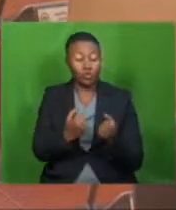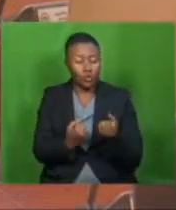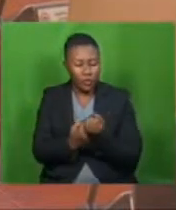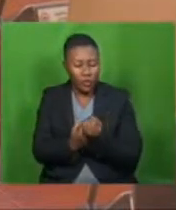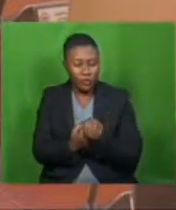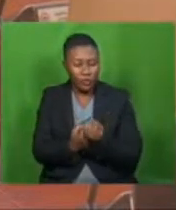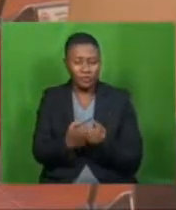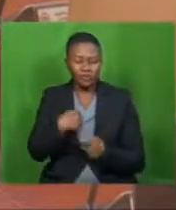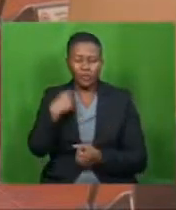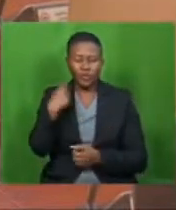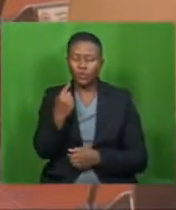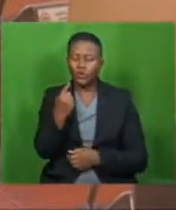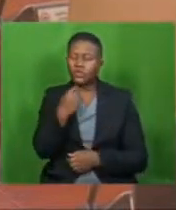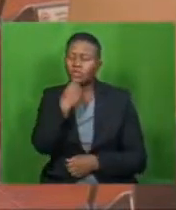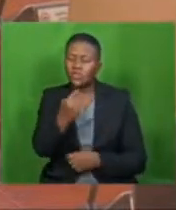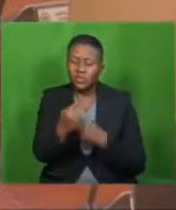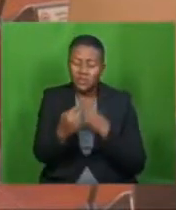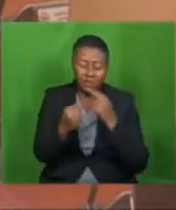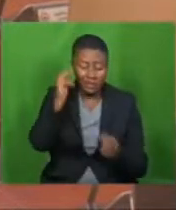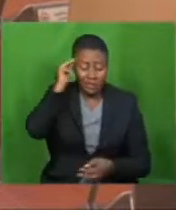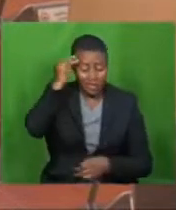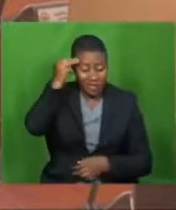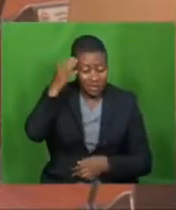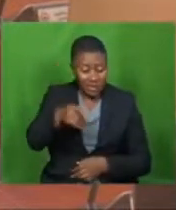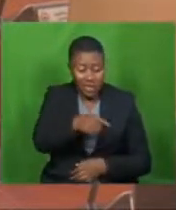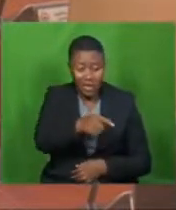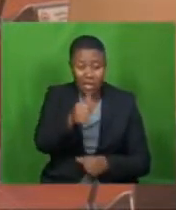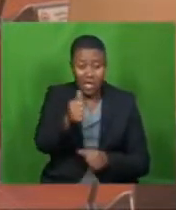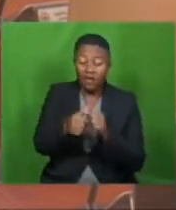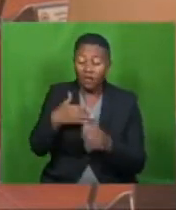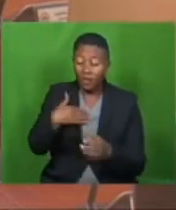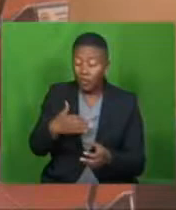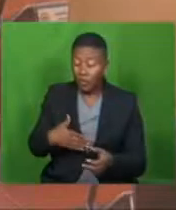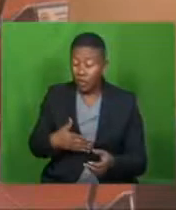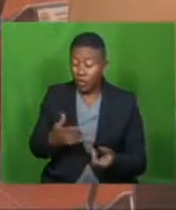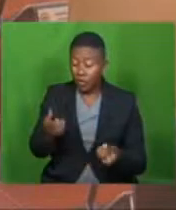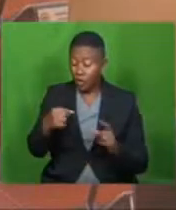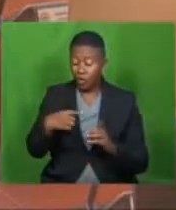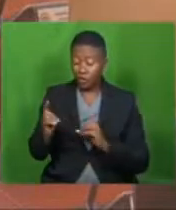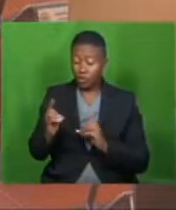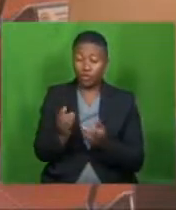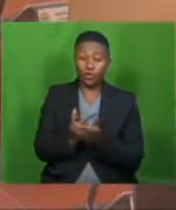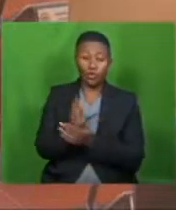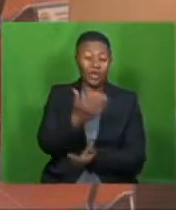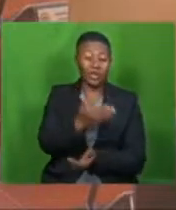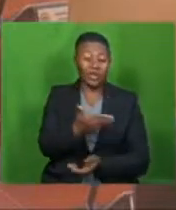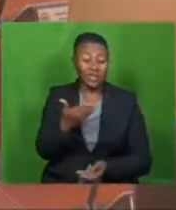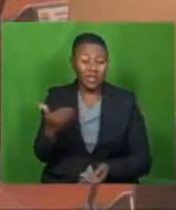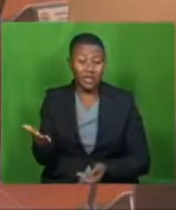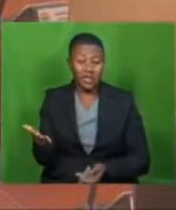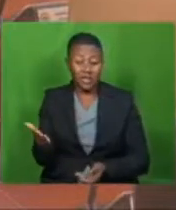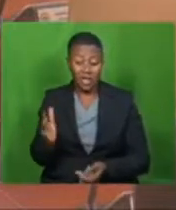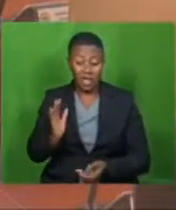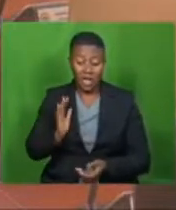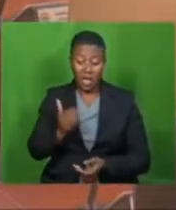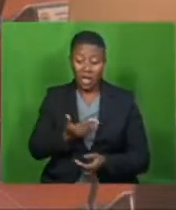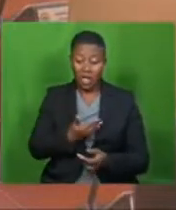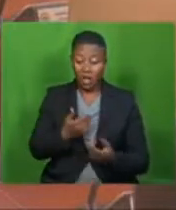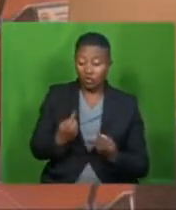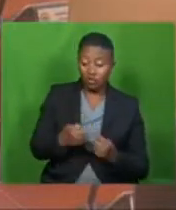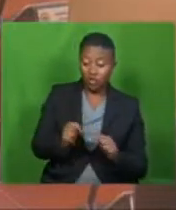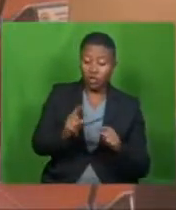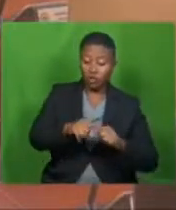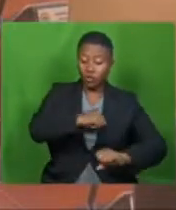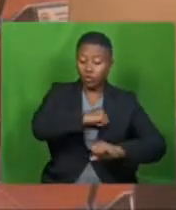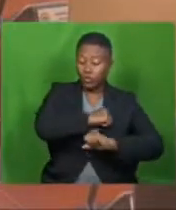the minister and to all of us that as long as we do the right things, as long as our effort is to protect the environment and protect